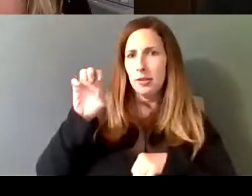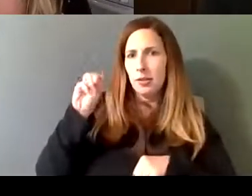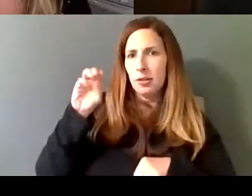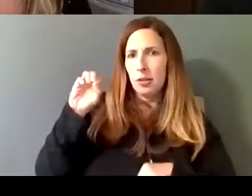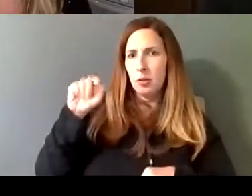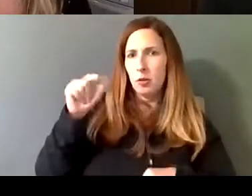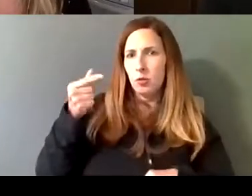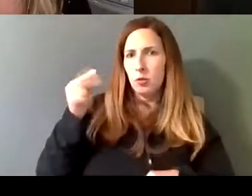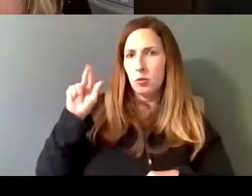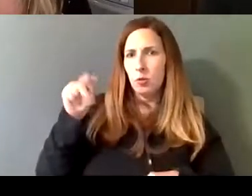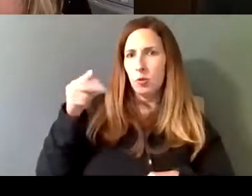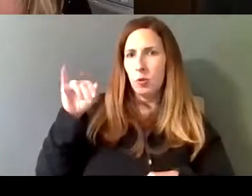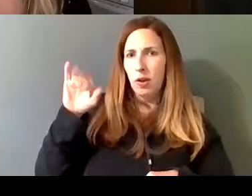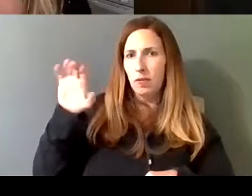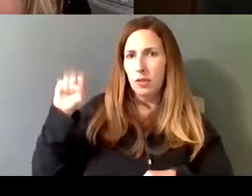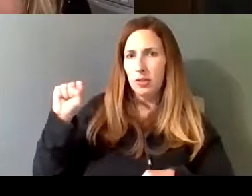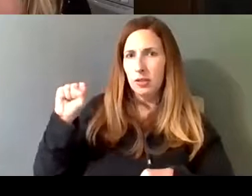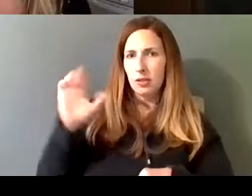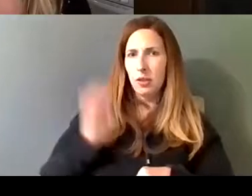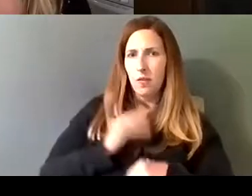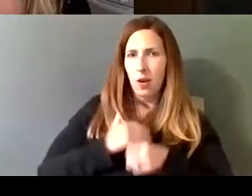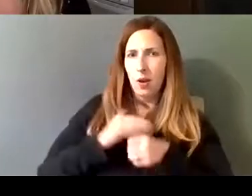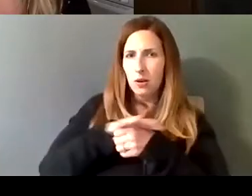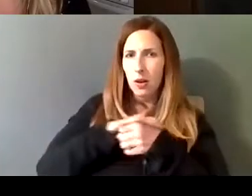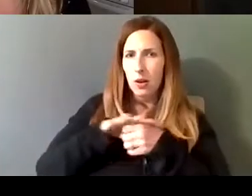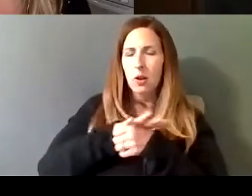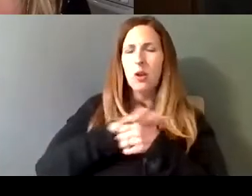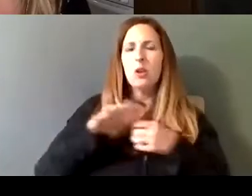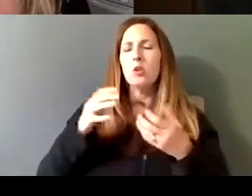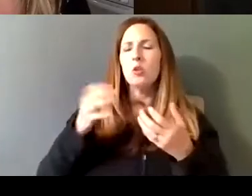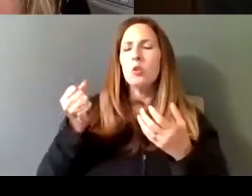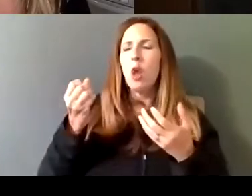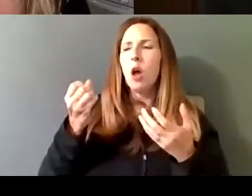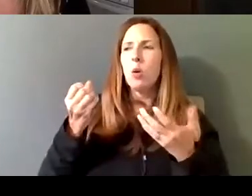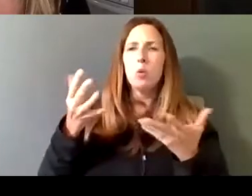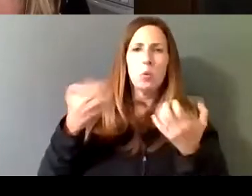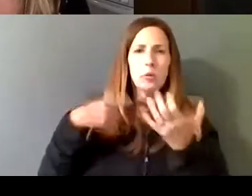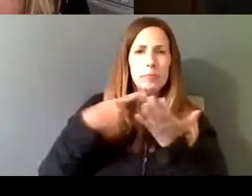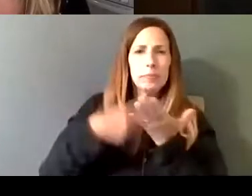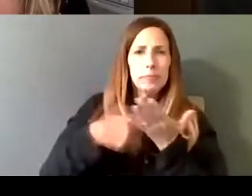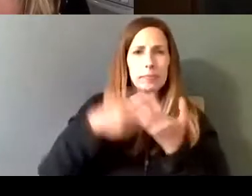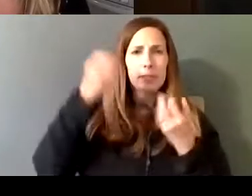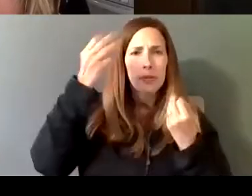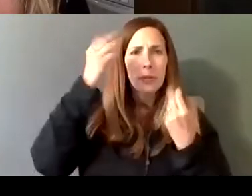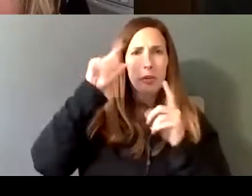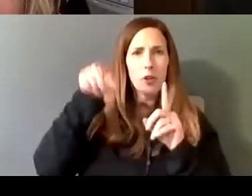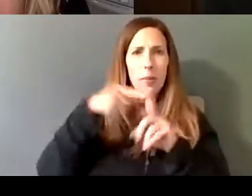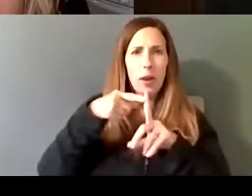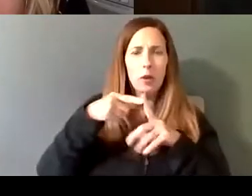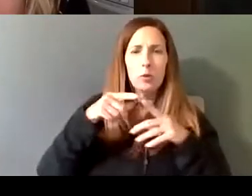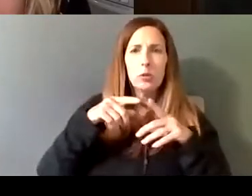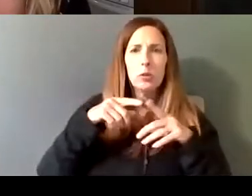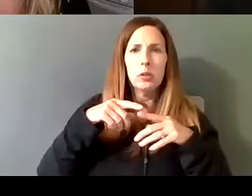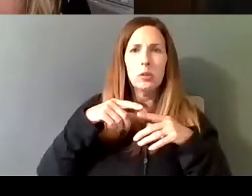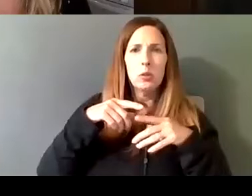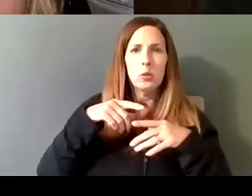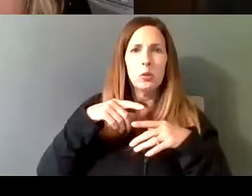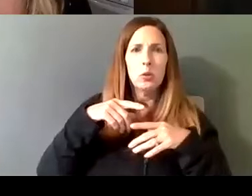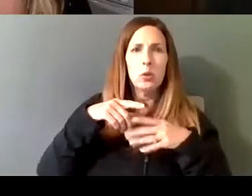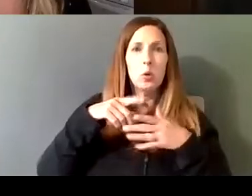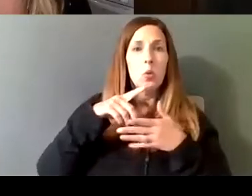I'd love to do is let's kind of talk through some information about what geographic area you